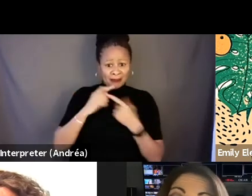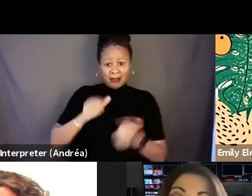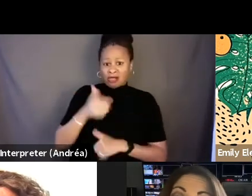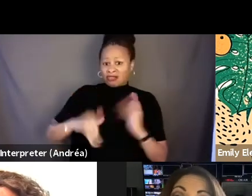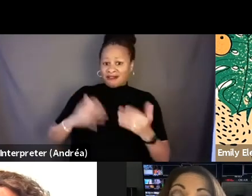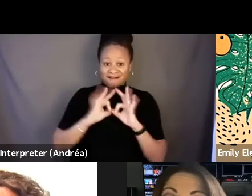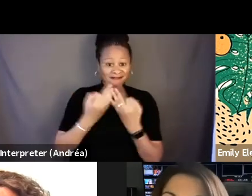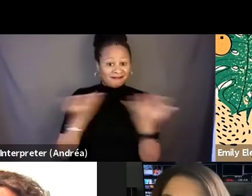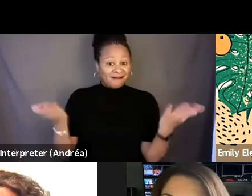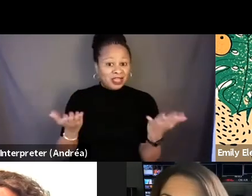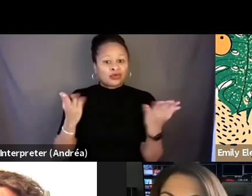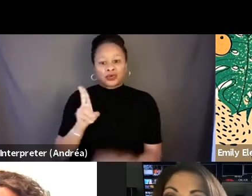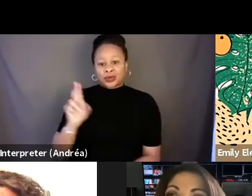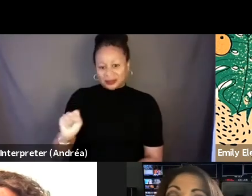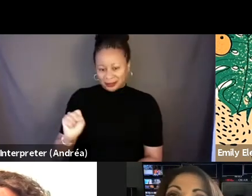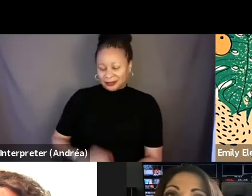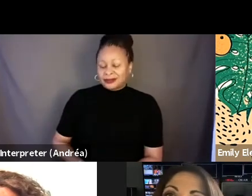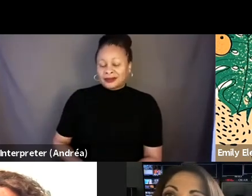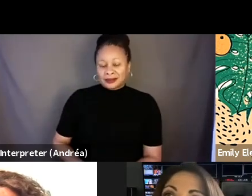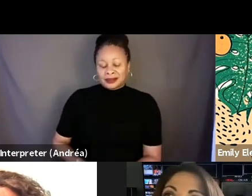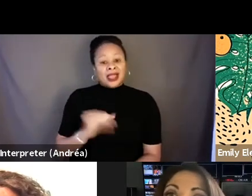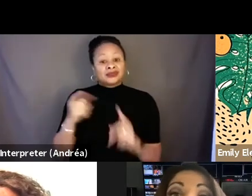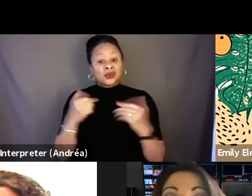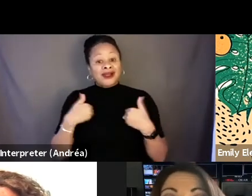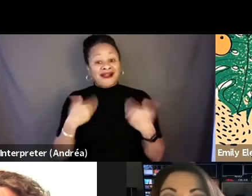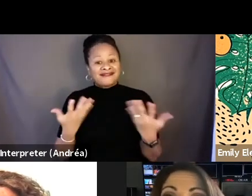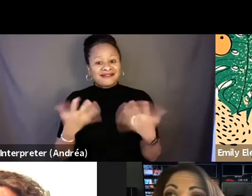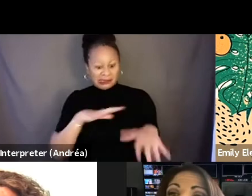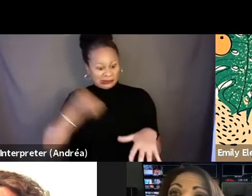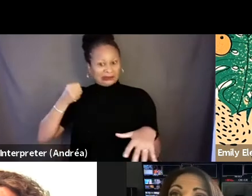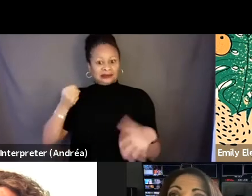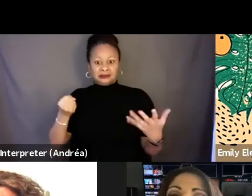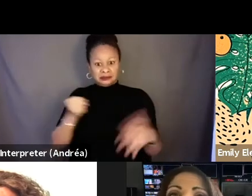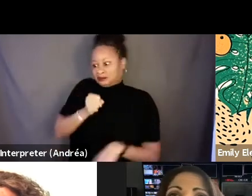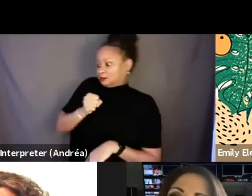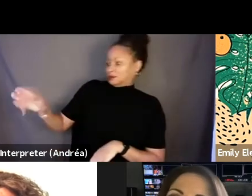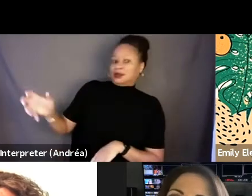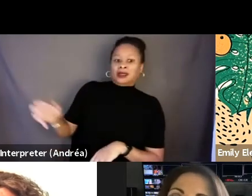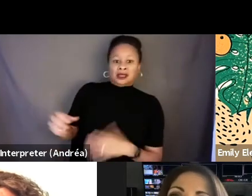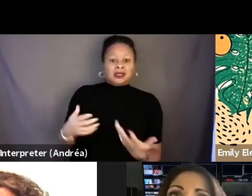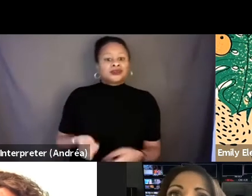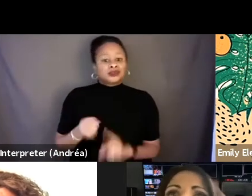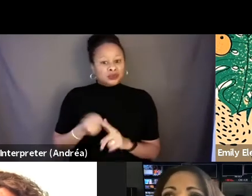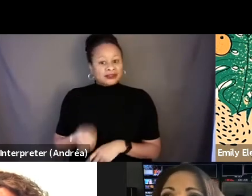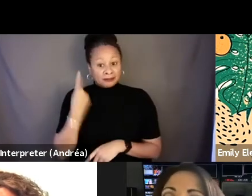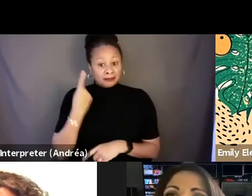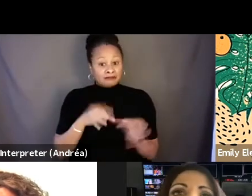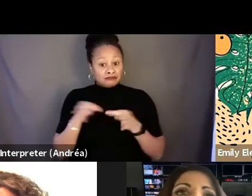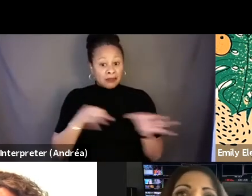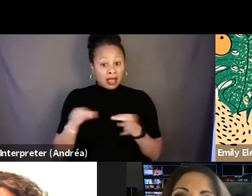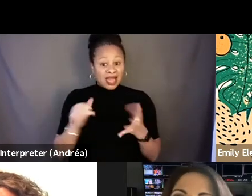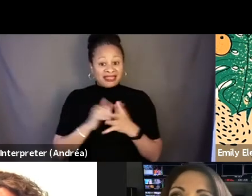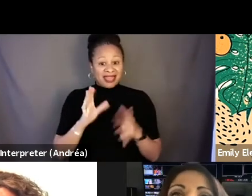here in the United States, and to have that ripped away. To explain to them why it is that